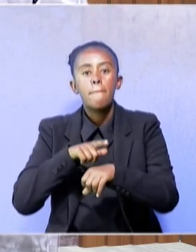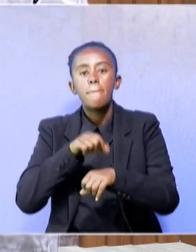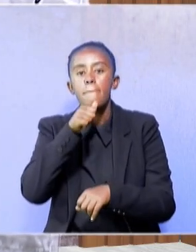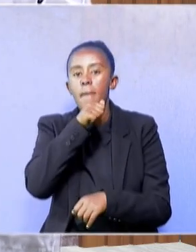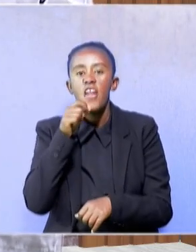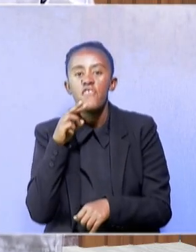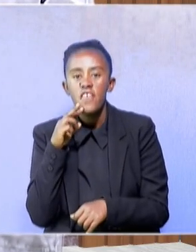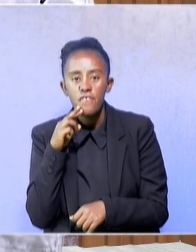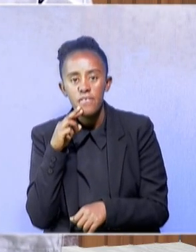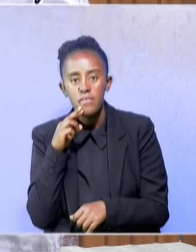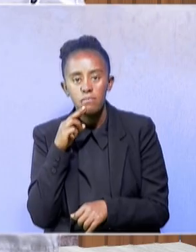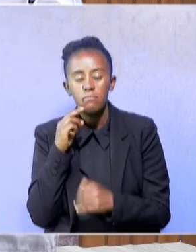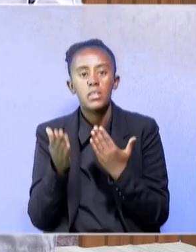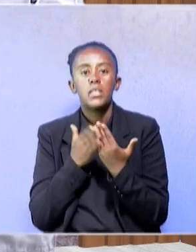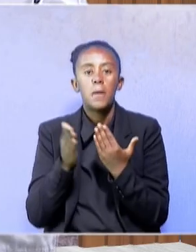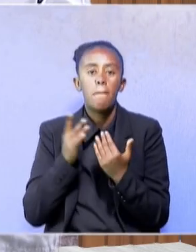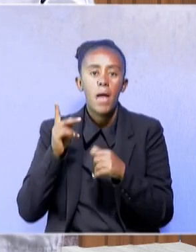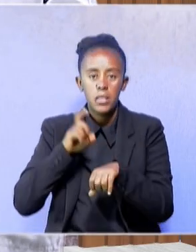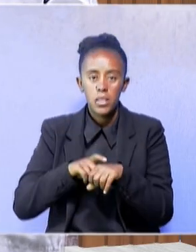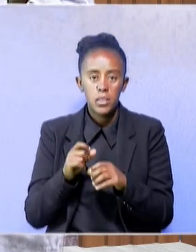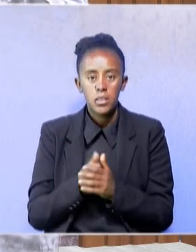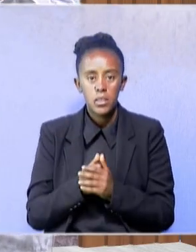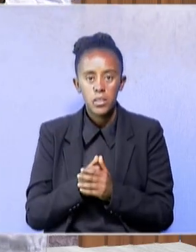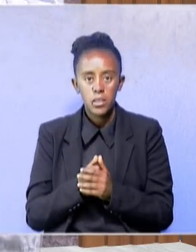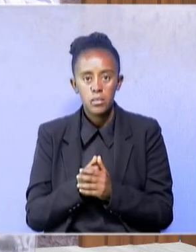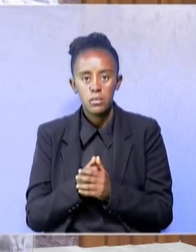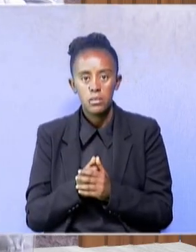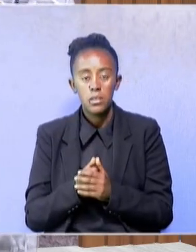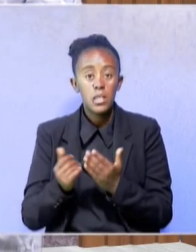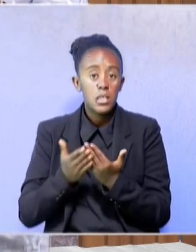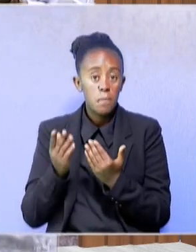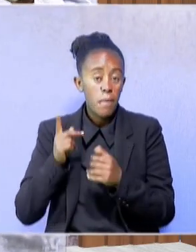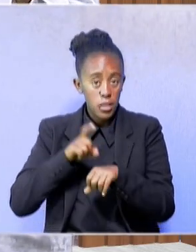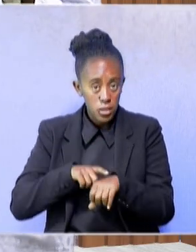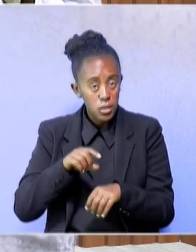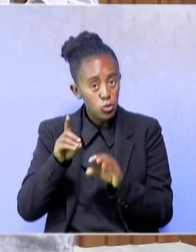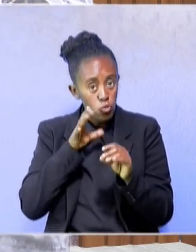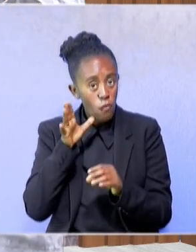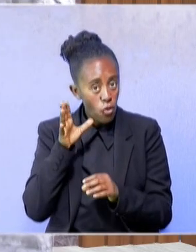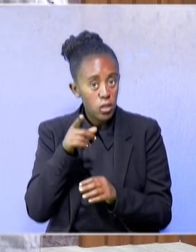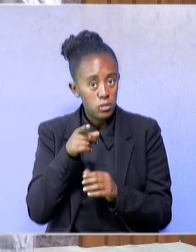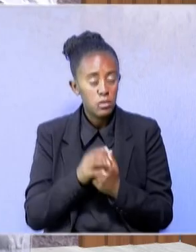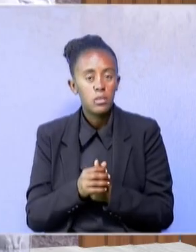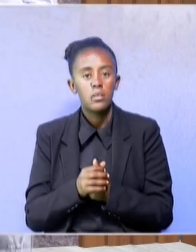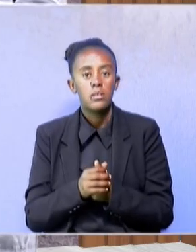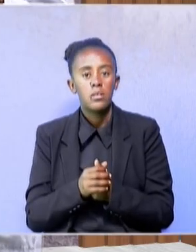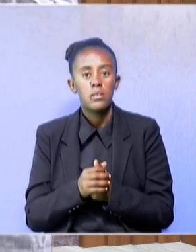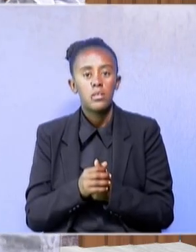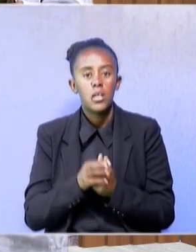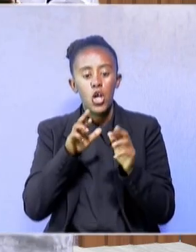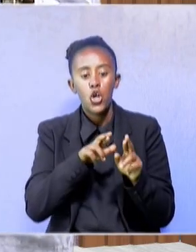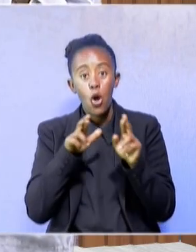in order to use what? Simple past tense. While you are using simple past tense too, don't forget that those regular